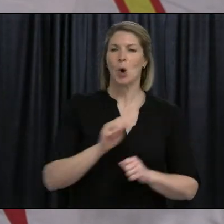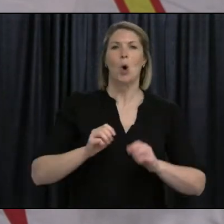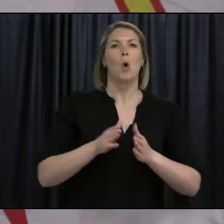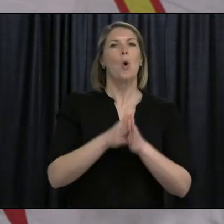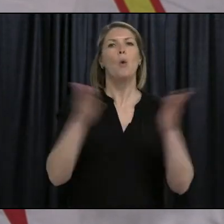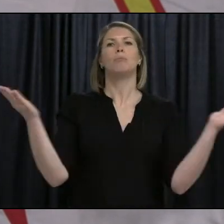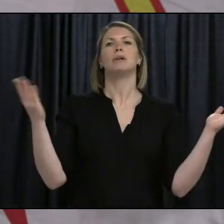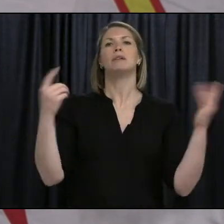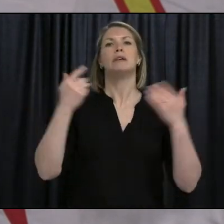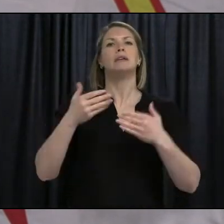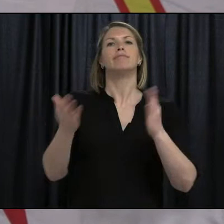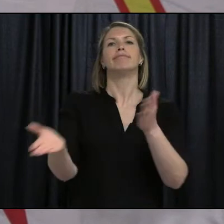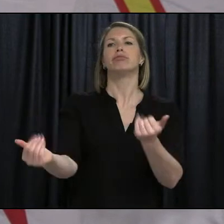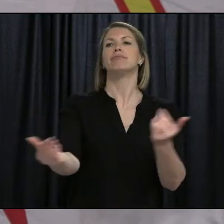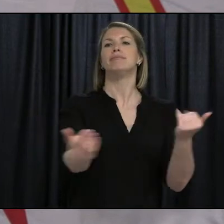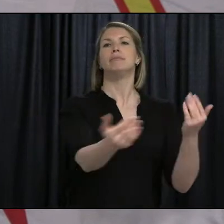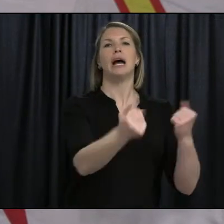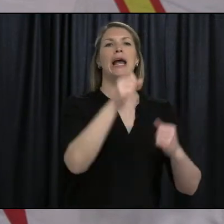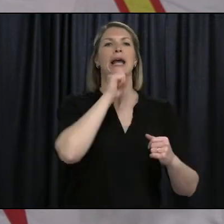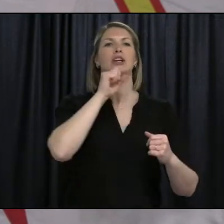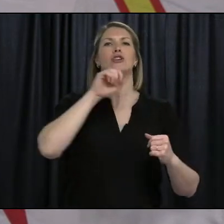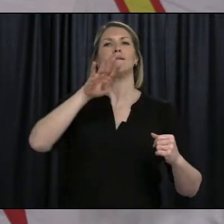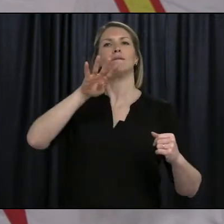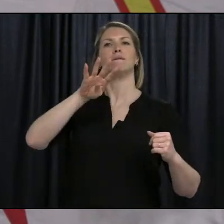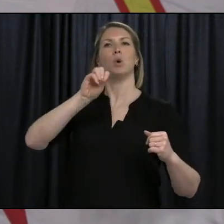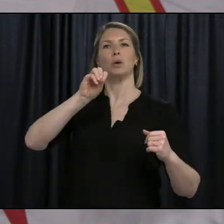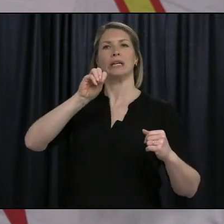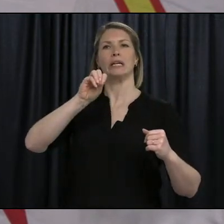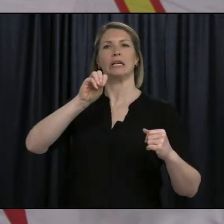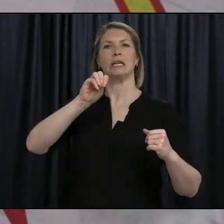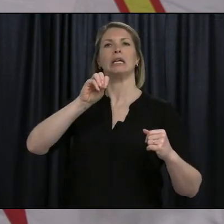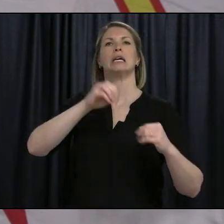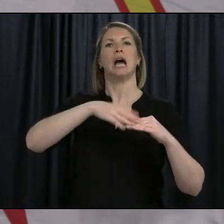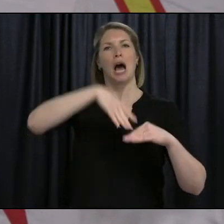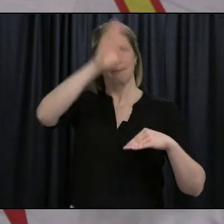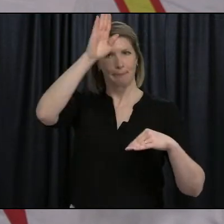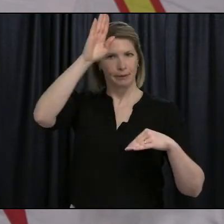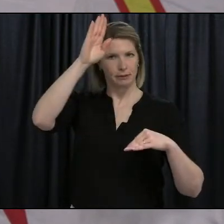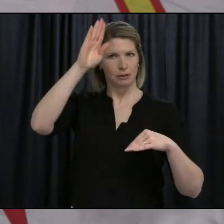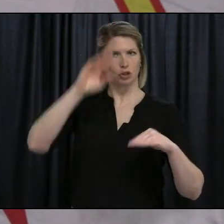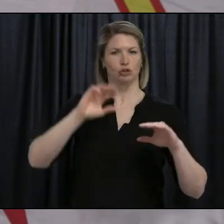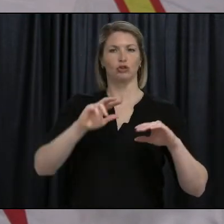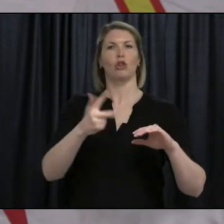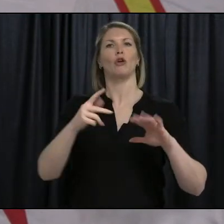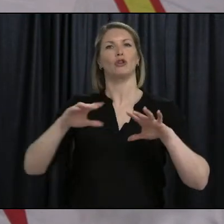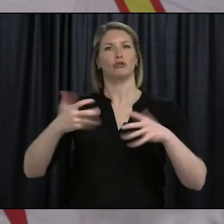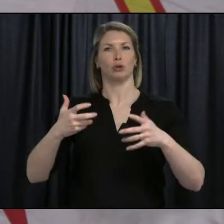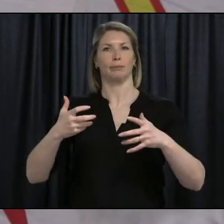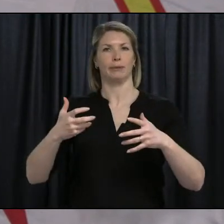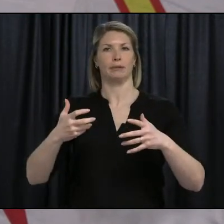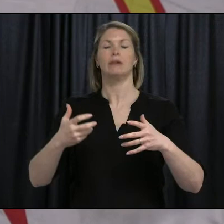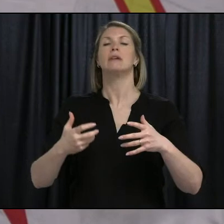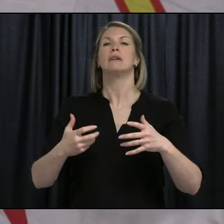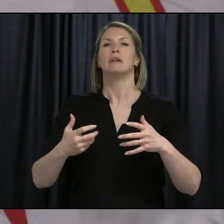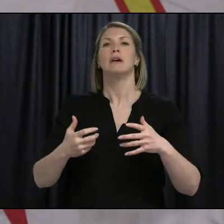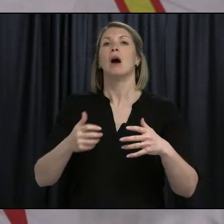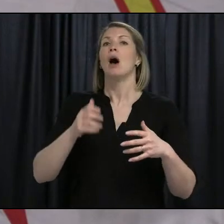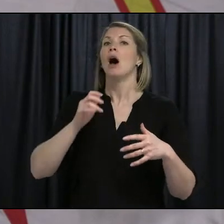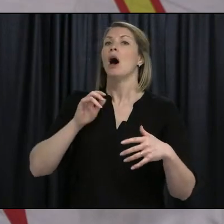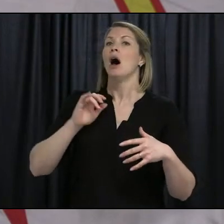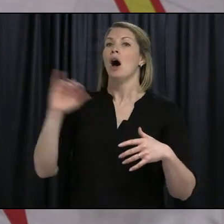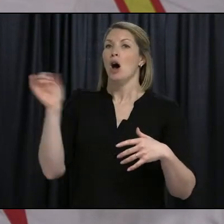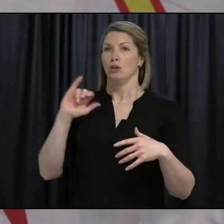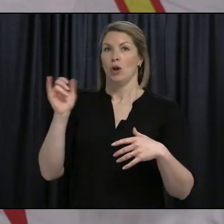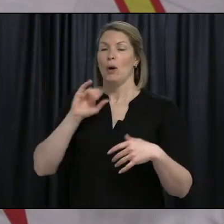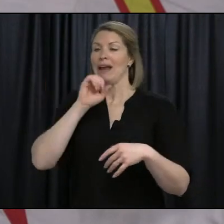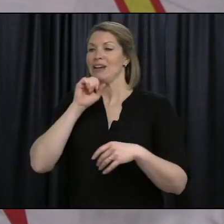extremely vulnerable, as defined in our vaccine plan, as well as anyone over the age of 50. As well, we have expanded